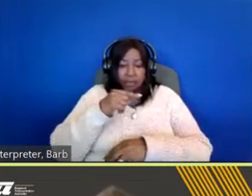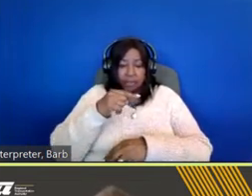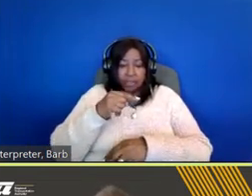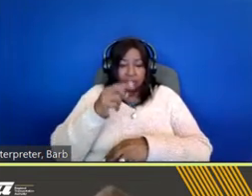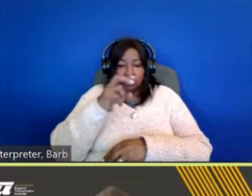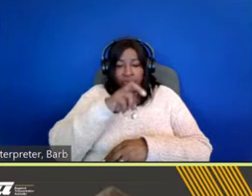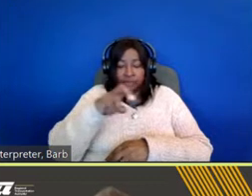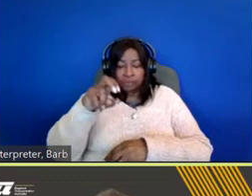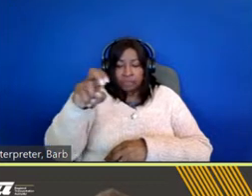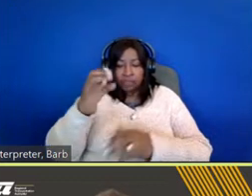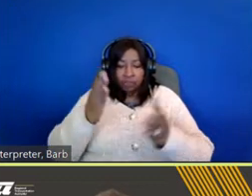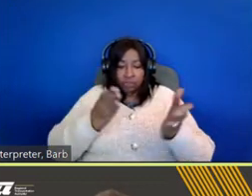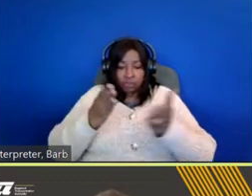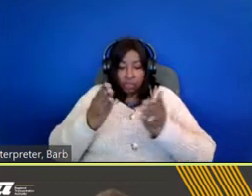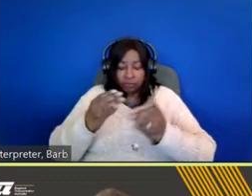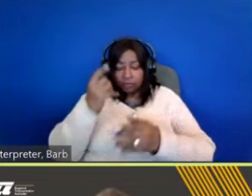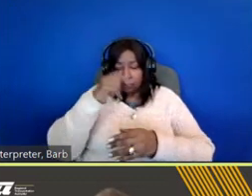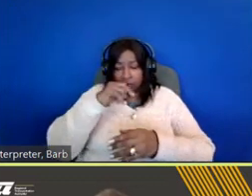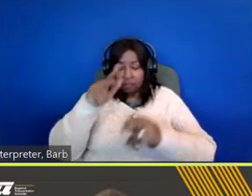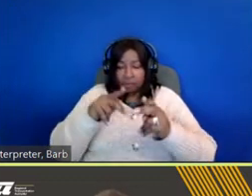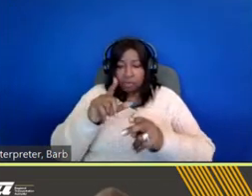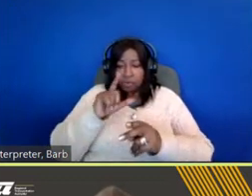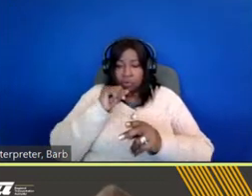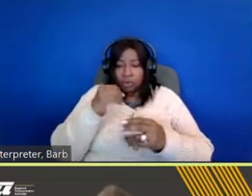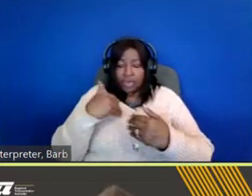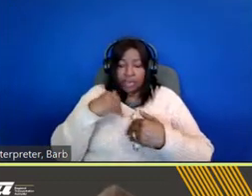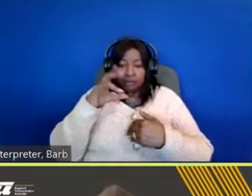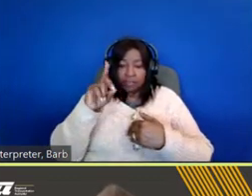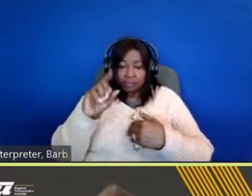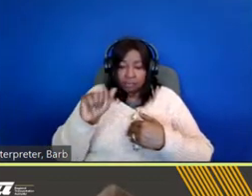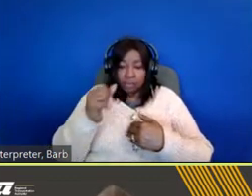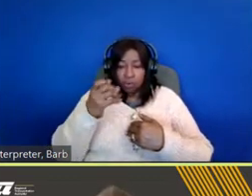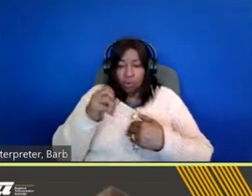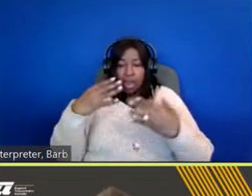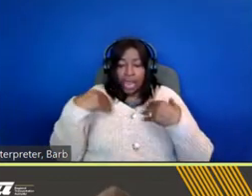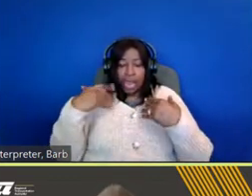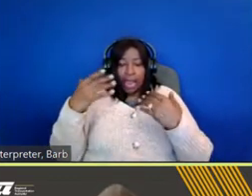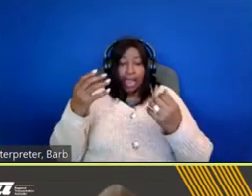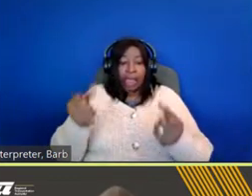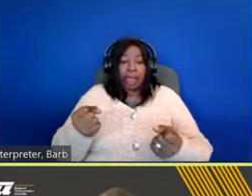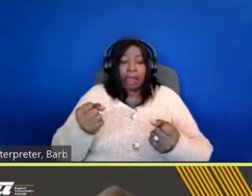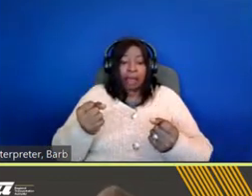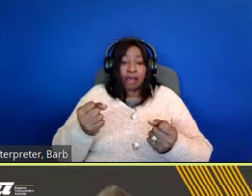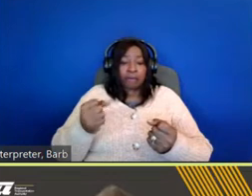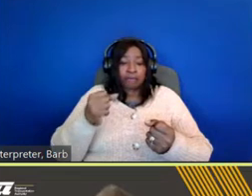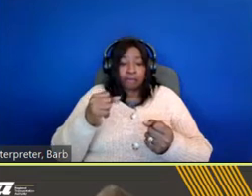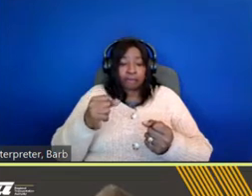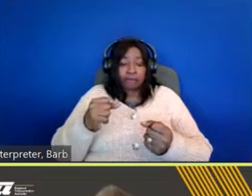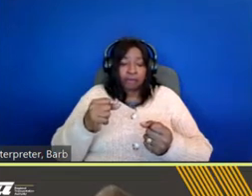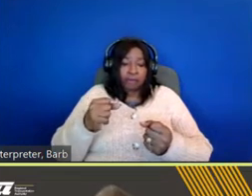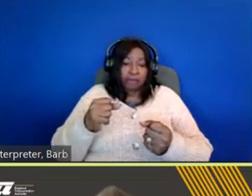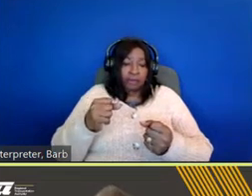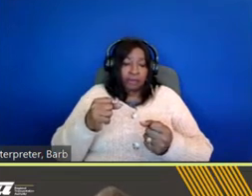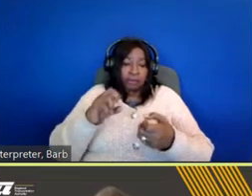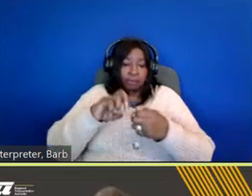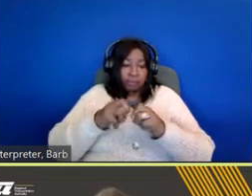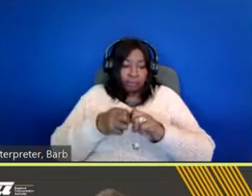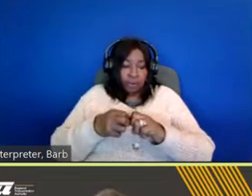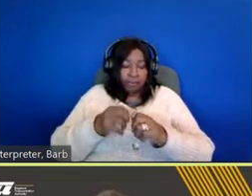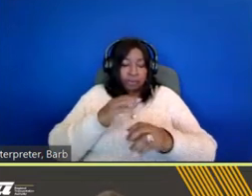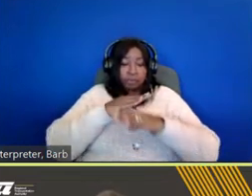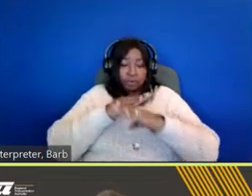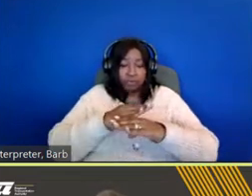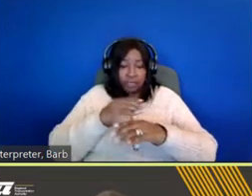for people who have disabilities or health conditions that prevent them, some or all of the time, from using fixed route